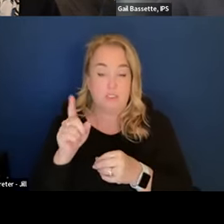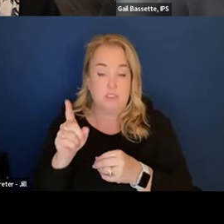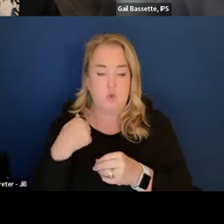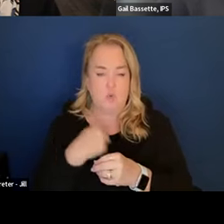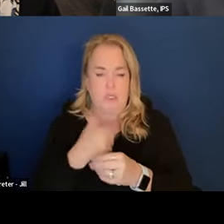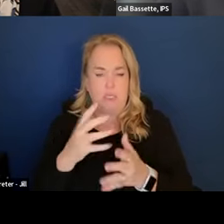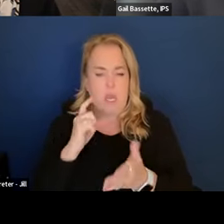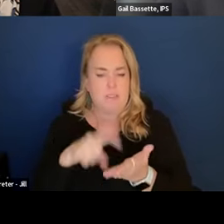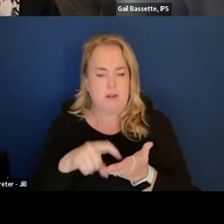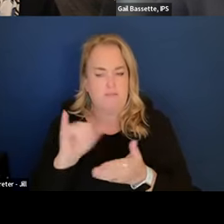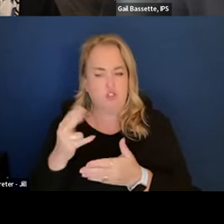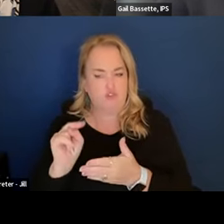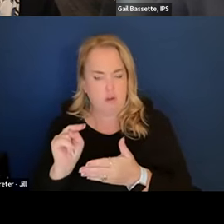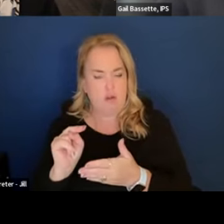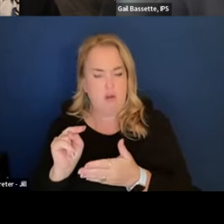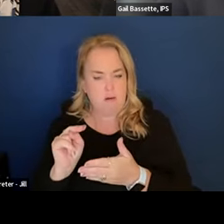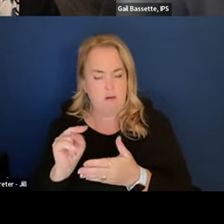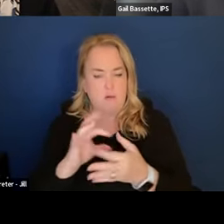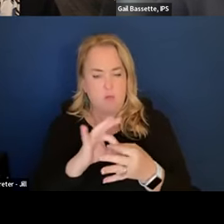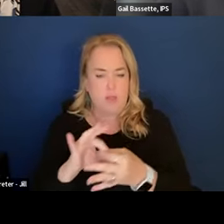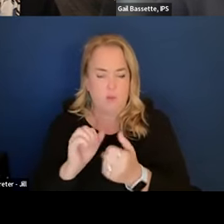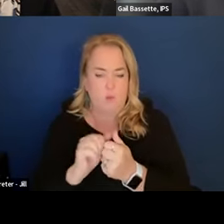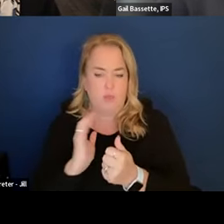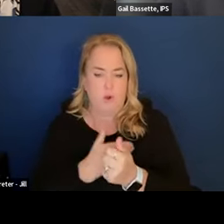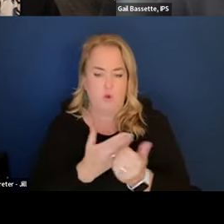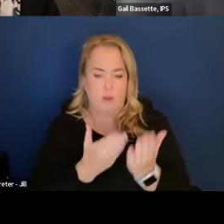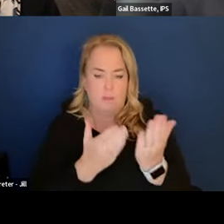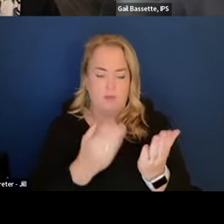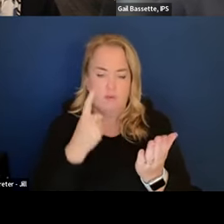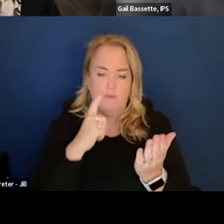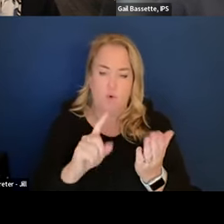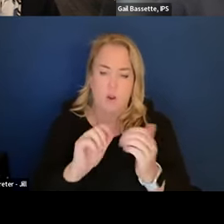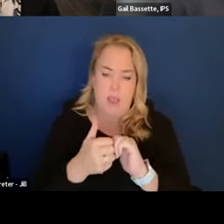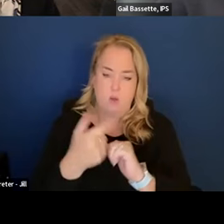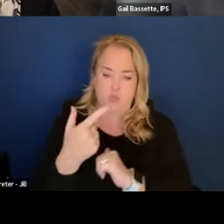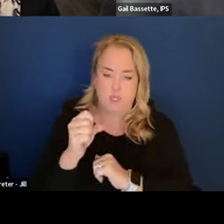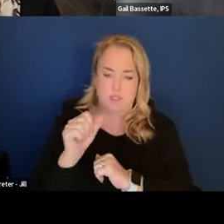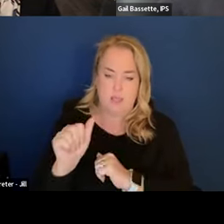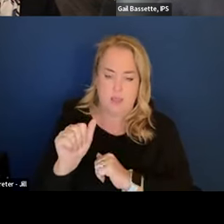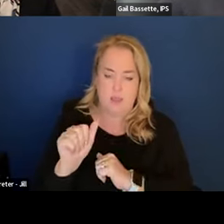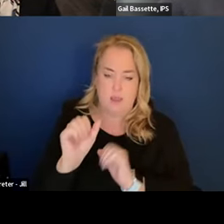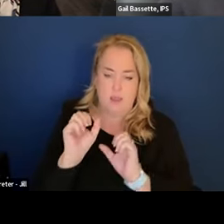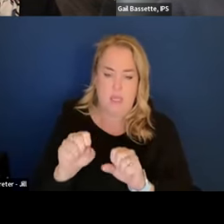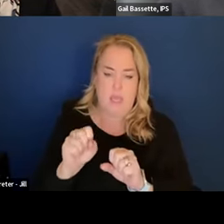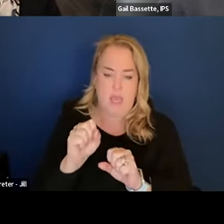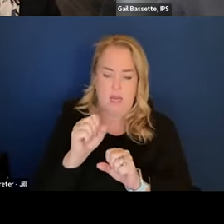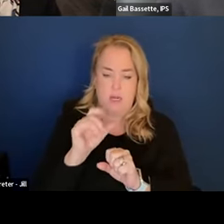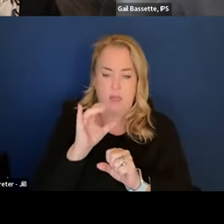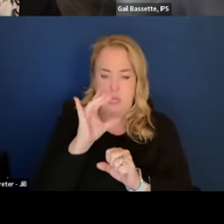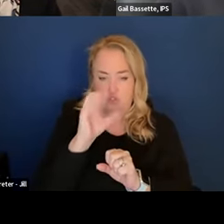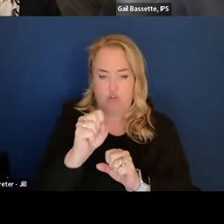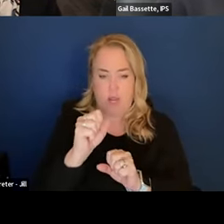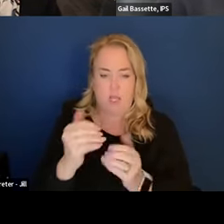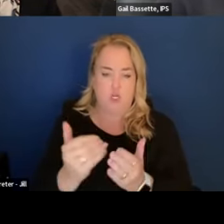of identified John relative to our recommendation around how can GSA attract innovative